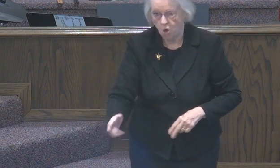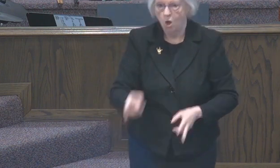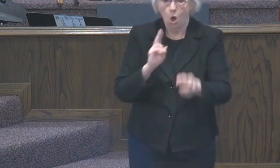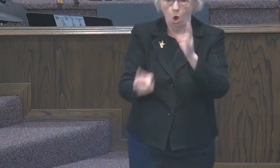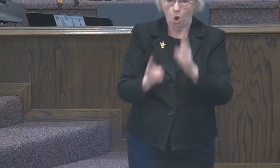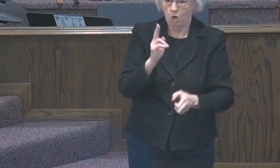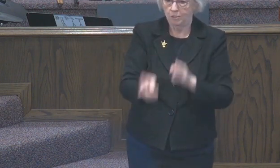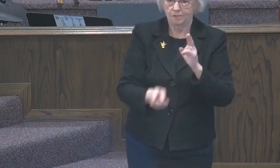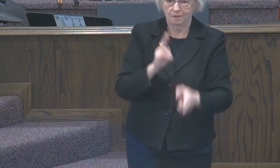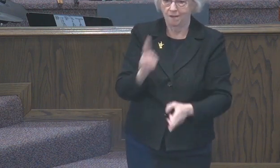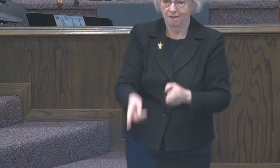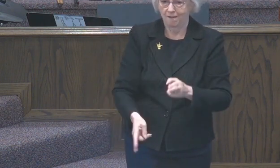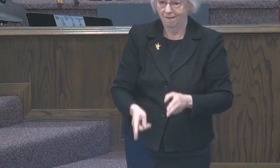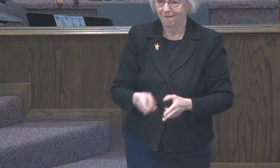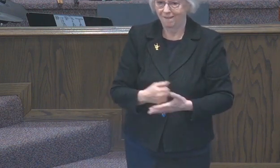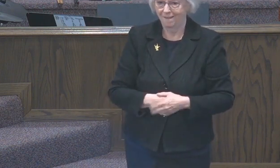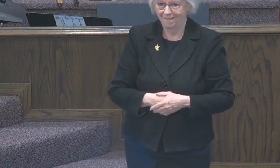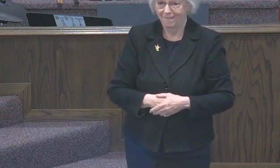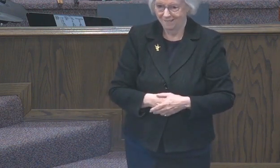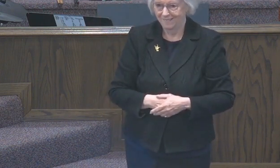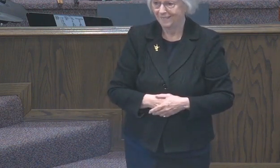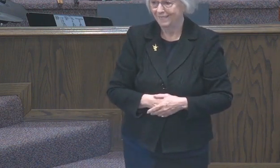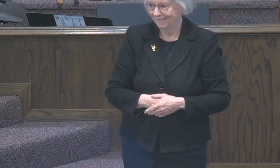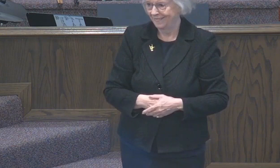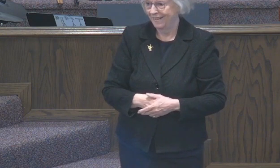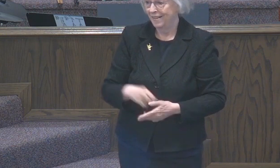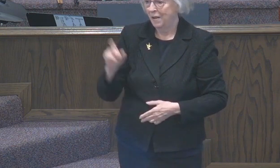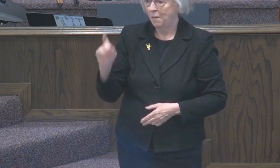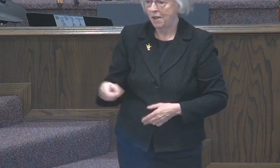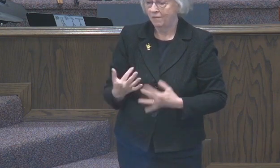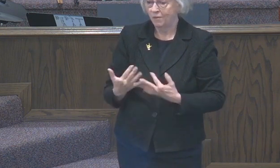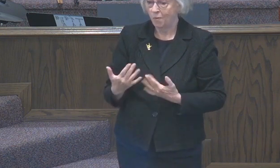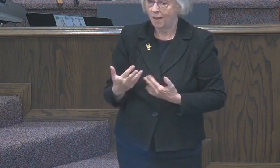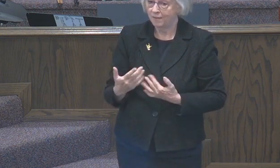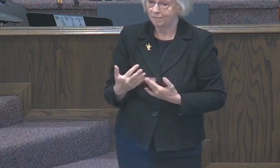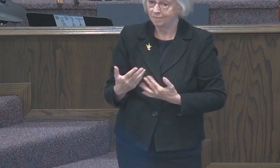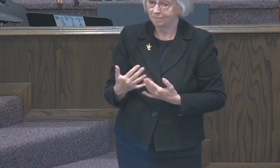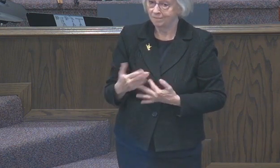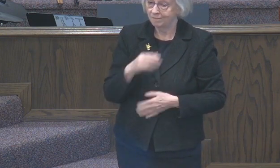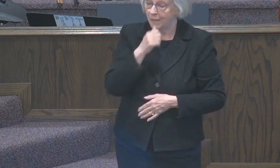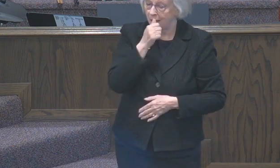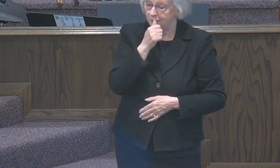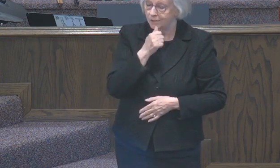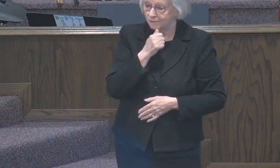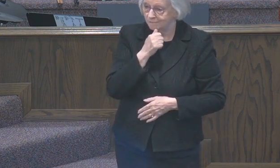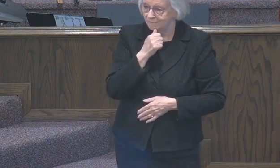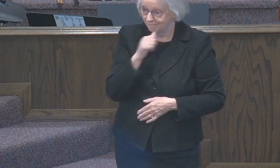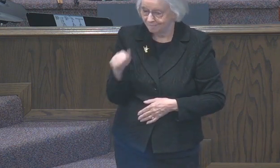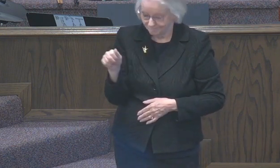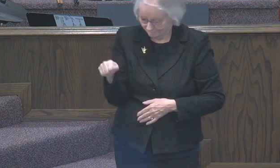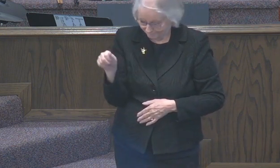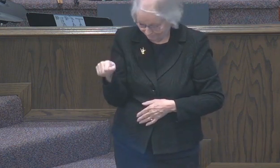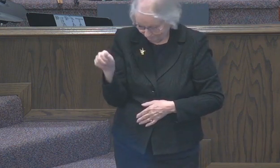he says, if So God's plan for your